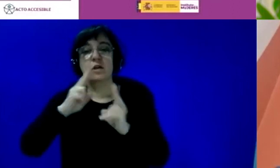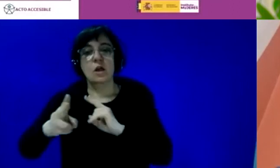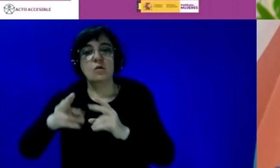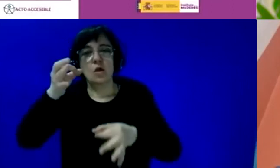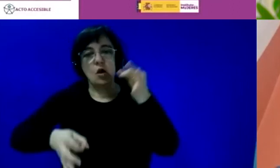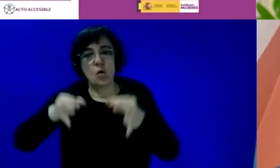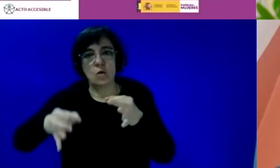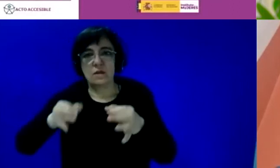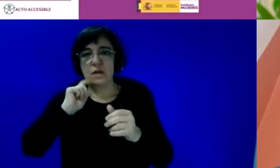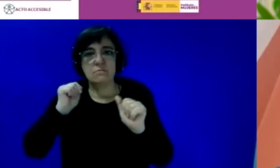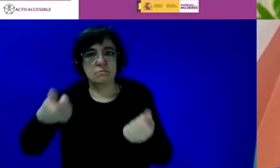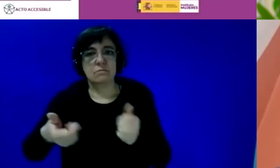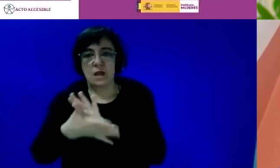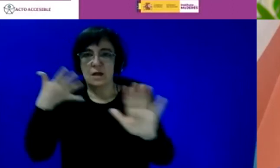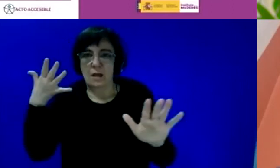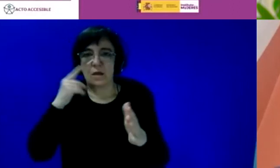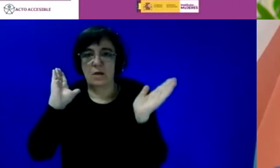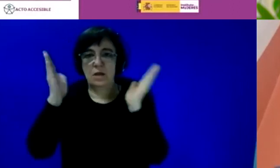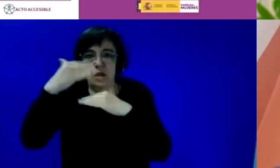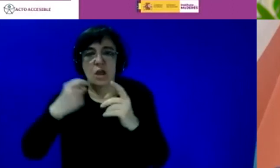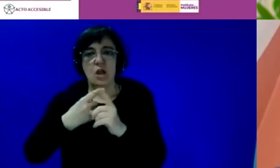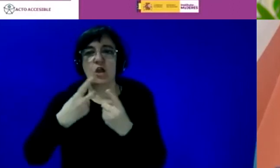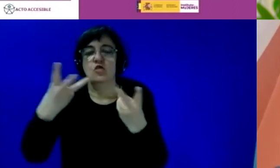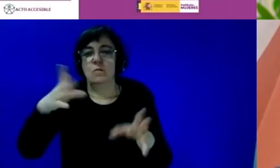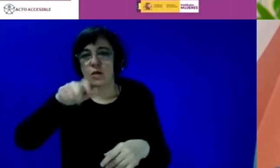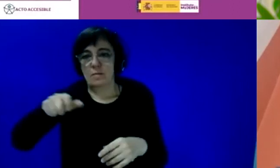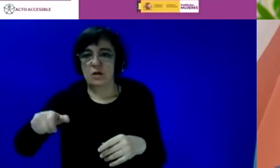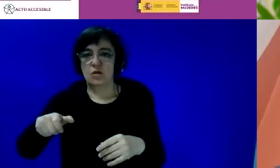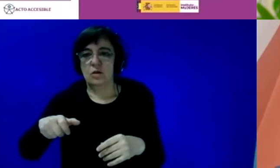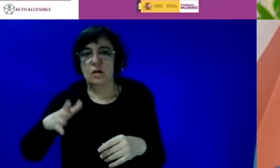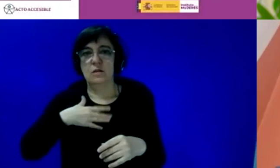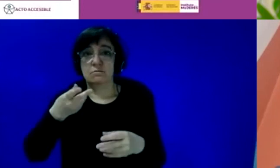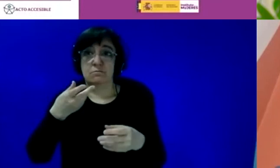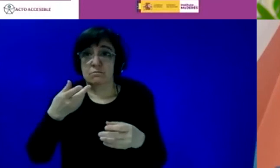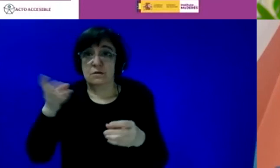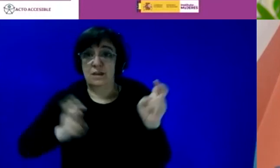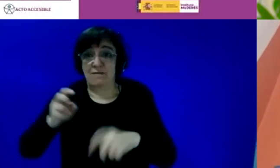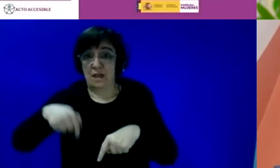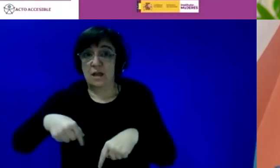This order sets in motion